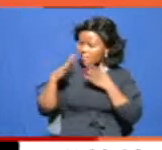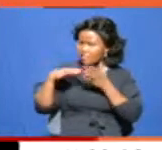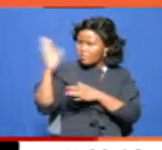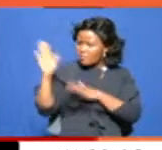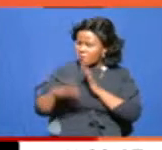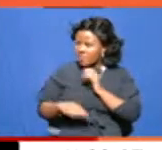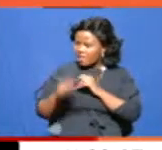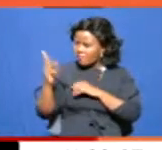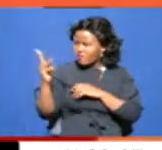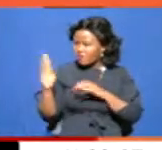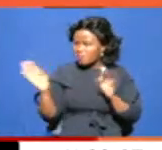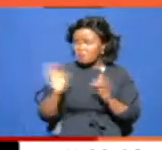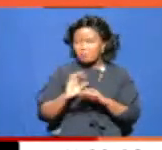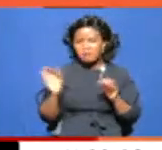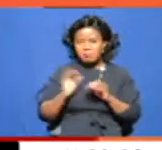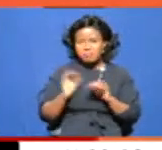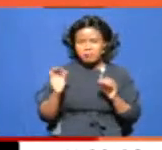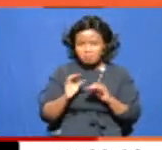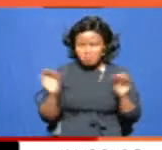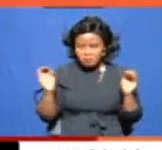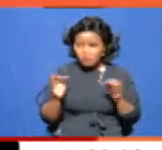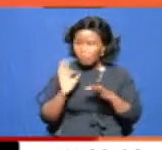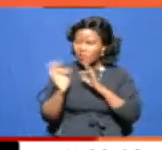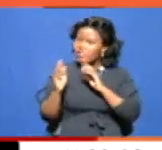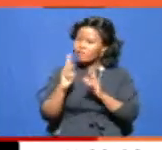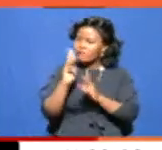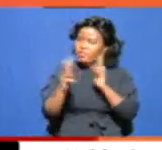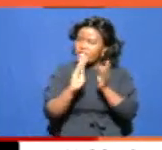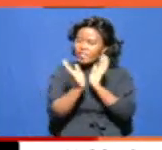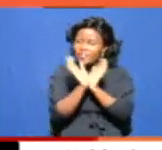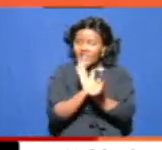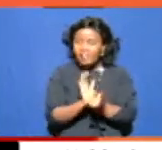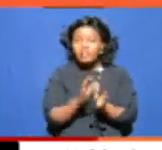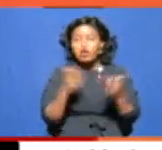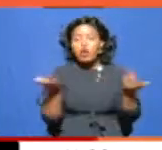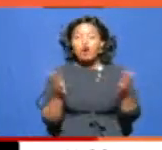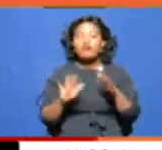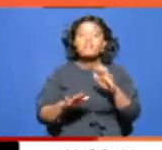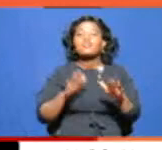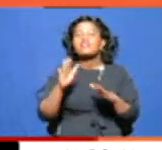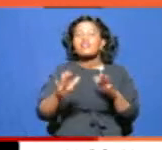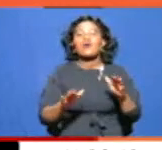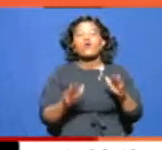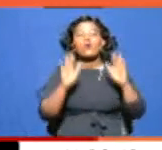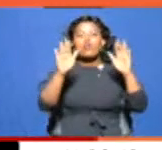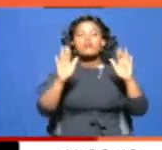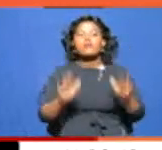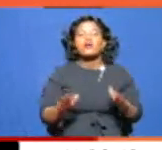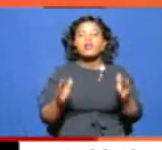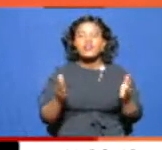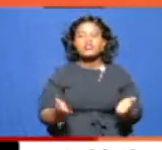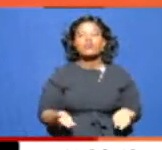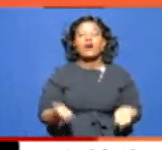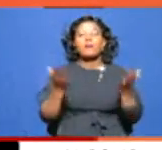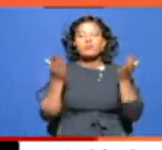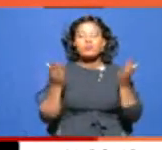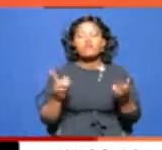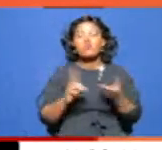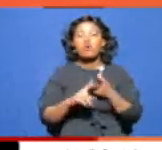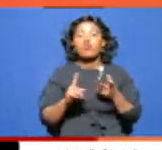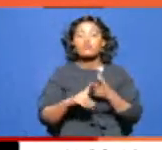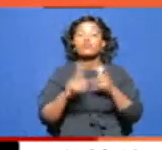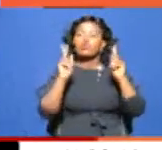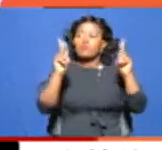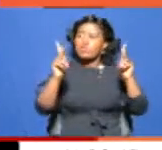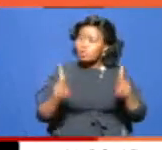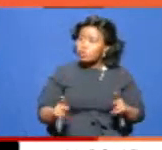have Kasarani. Just upgrade it. We already have Nyayo Stadium. Mm-hmm. Upgrade it. We have Kisumu, yeah. right now. It's an yeah. international